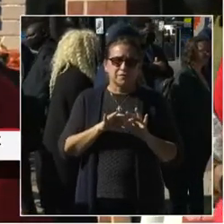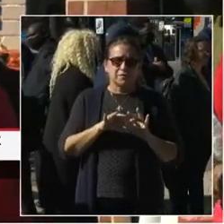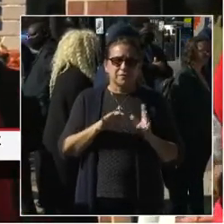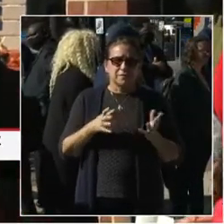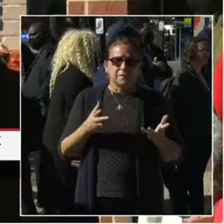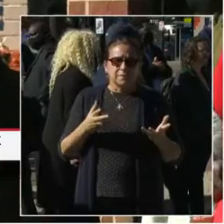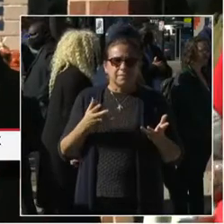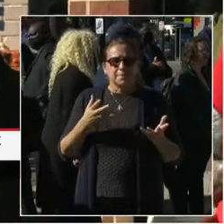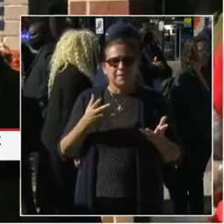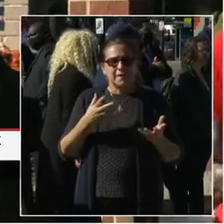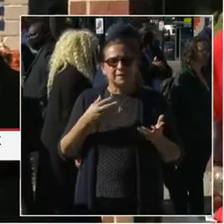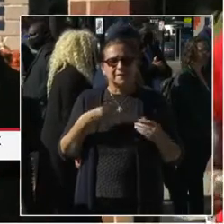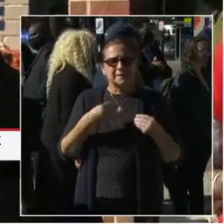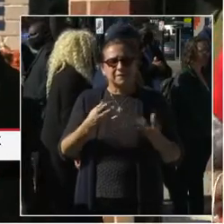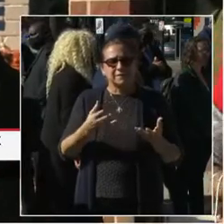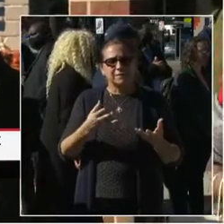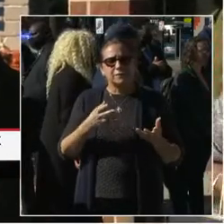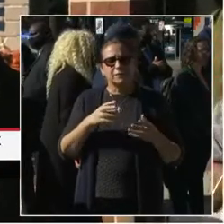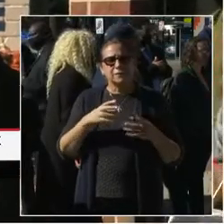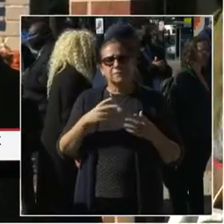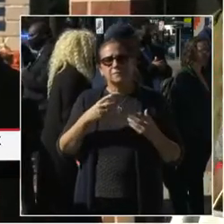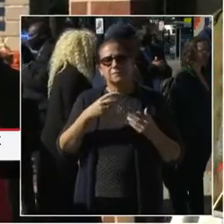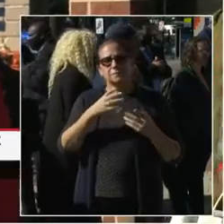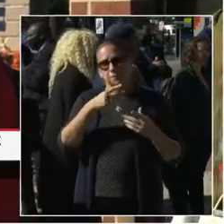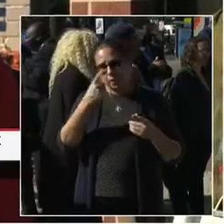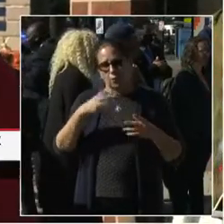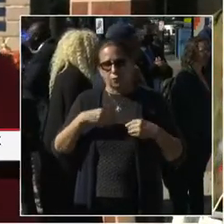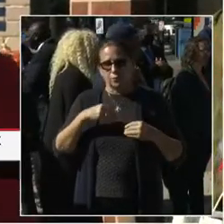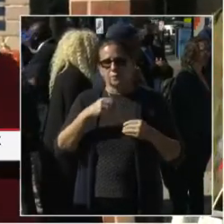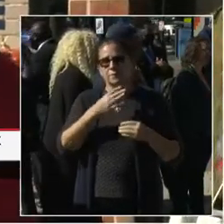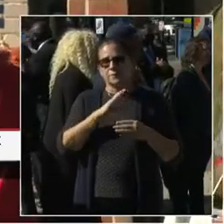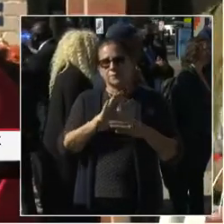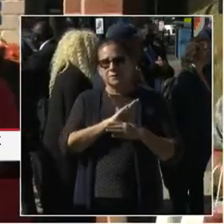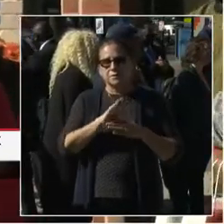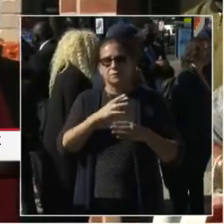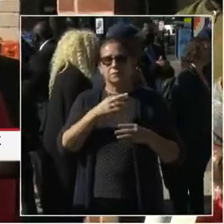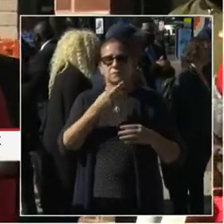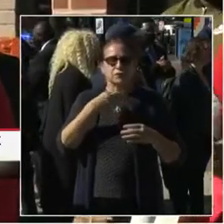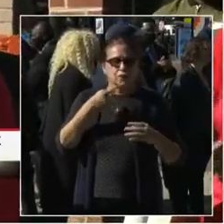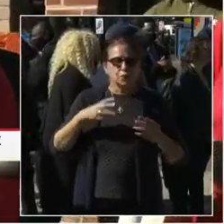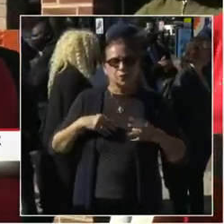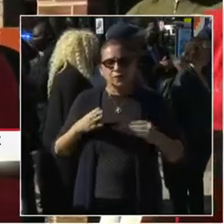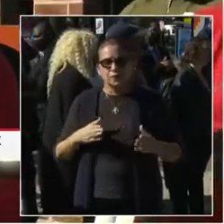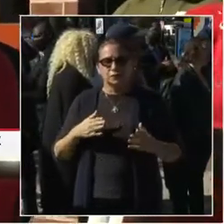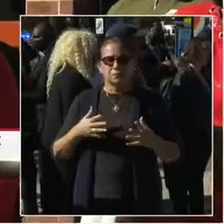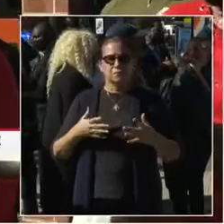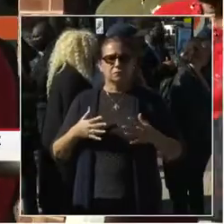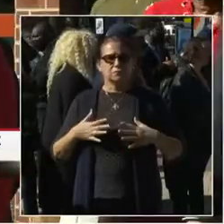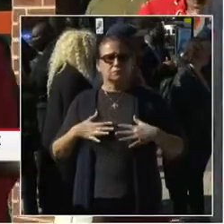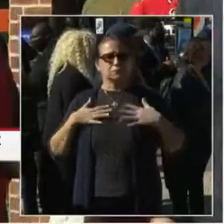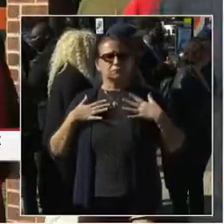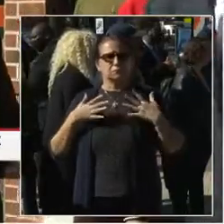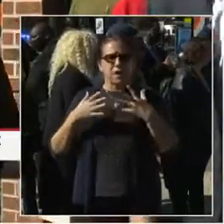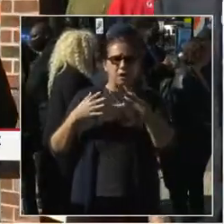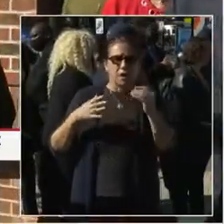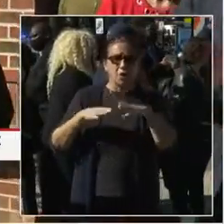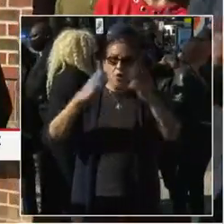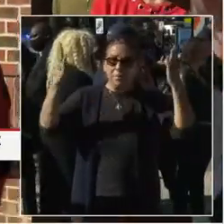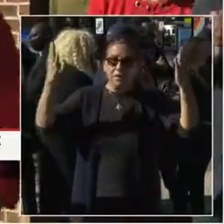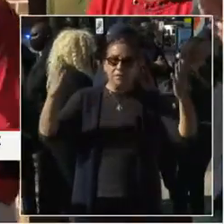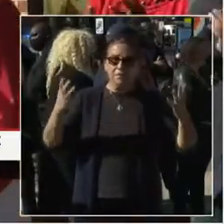particularly in the restaurant industry. So thank you very, very much, all of you guys, for coming. And we look forward to a great Black Restaurant Week.